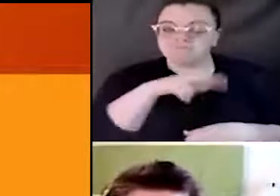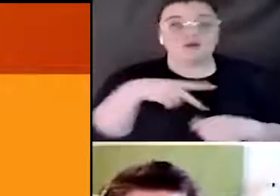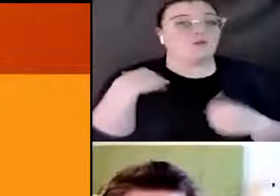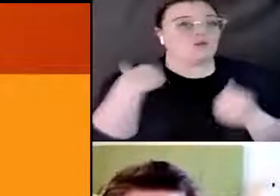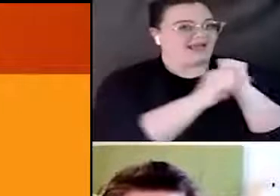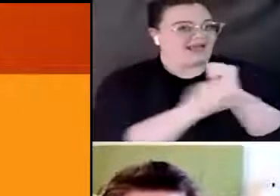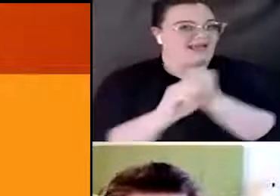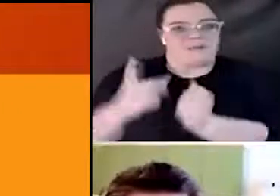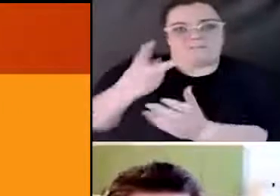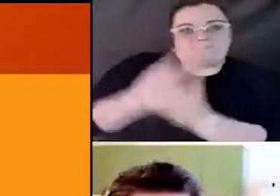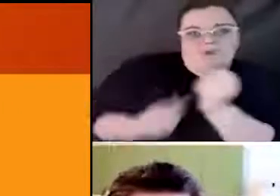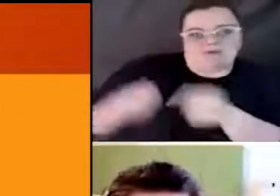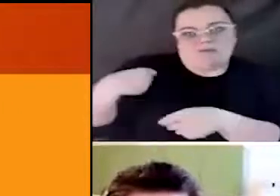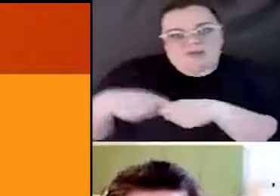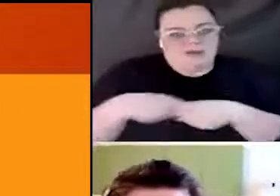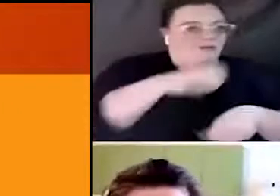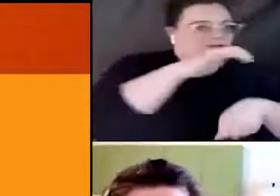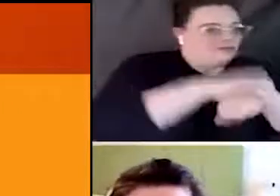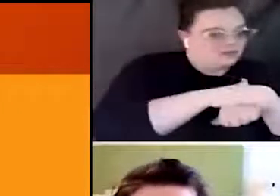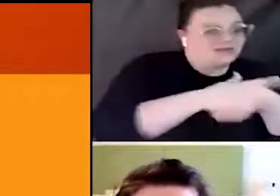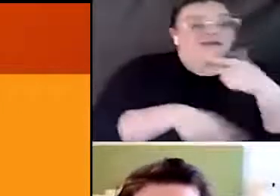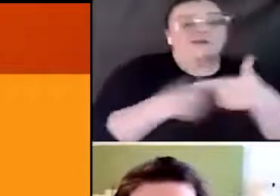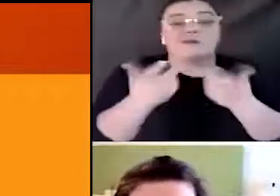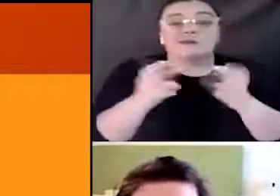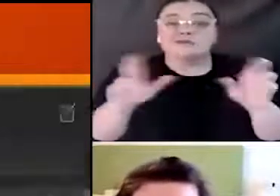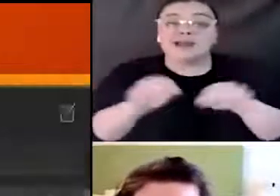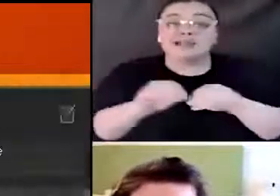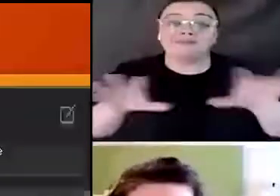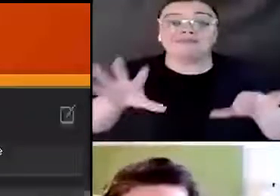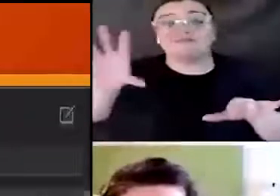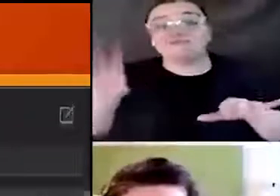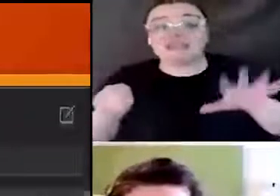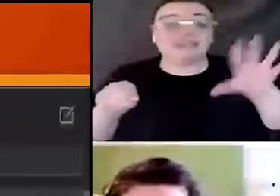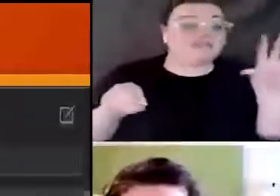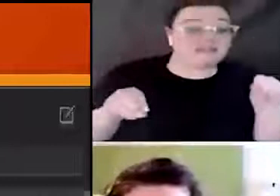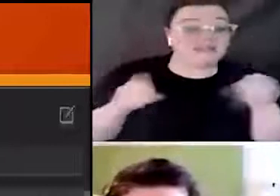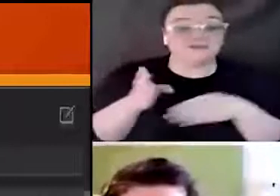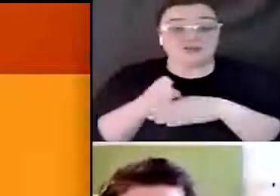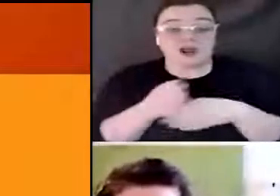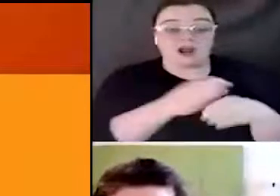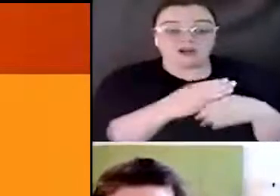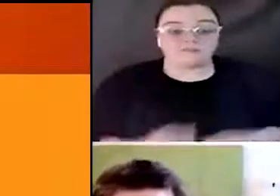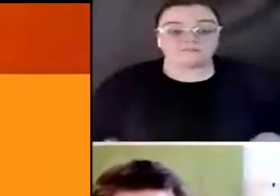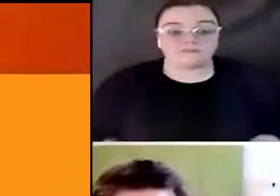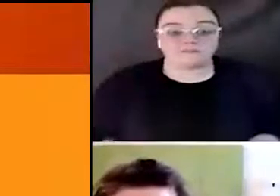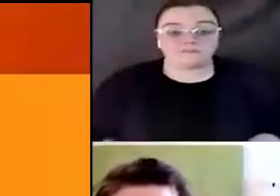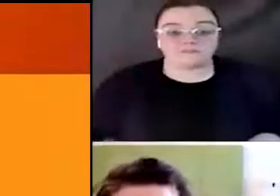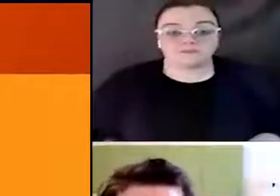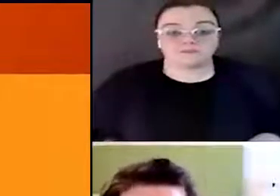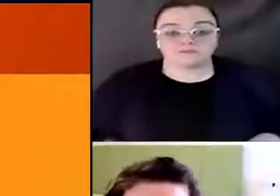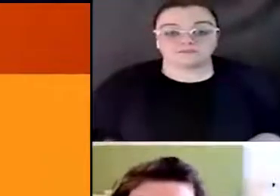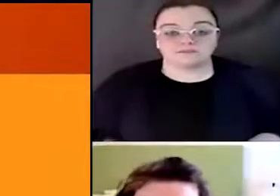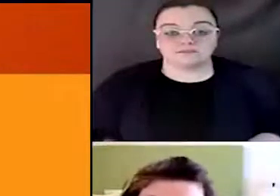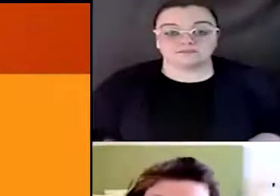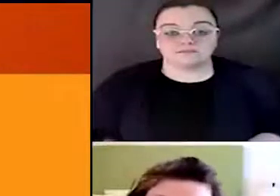in English, and we were set to distribute 50% of these to Spanish-speaking population and 50% to English-speaking population.